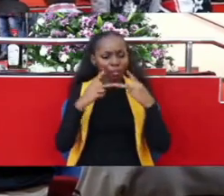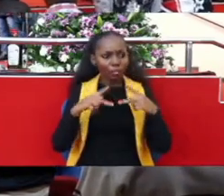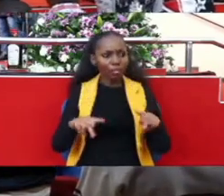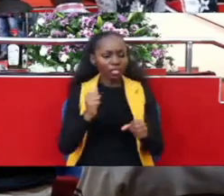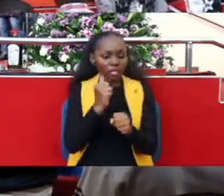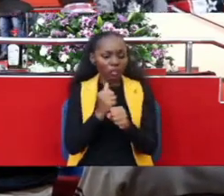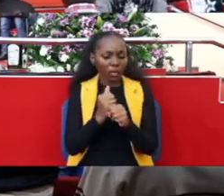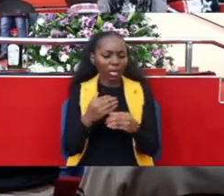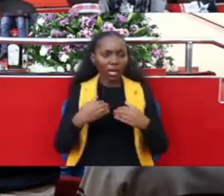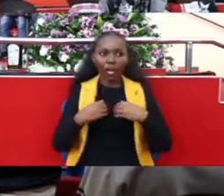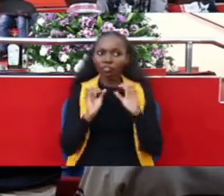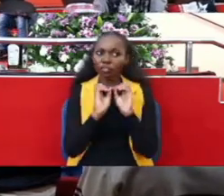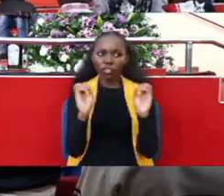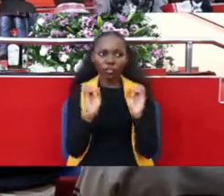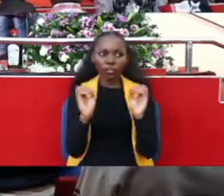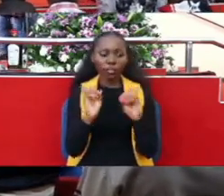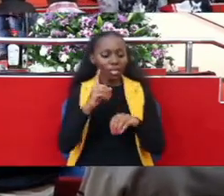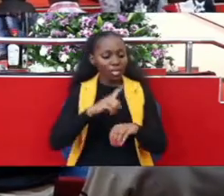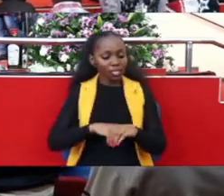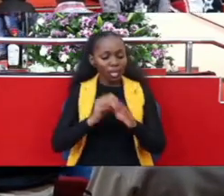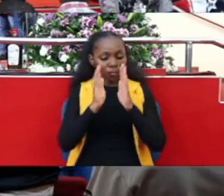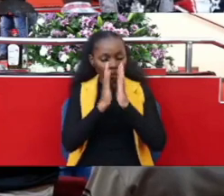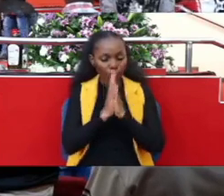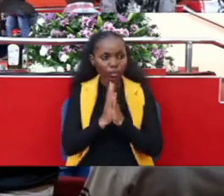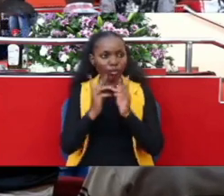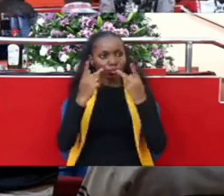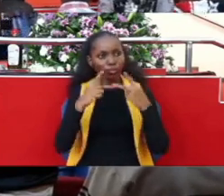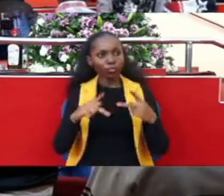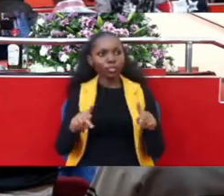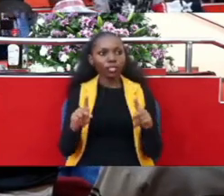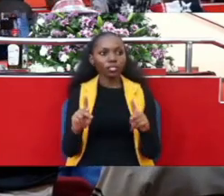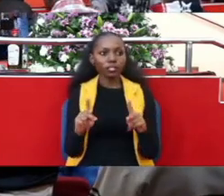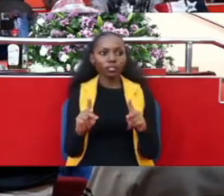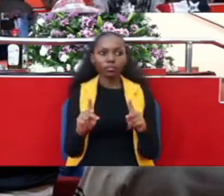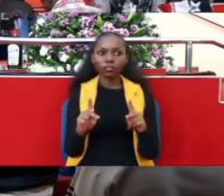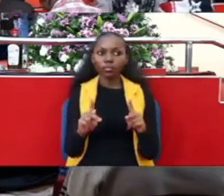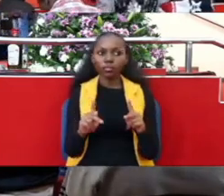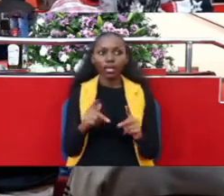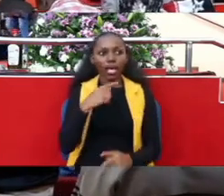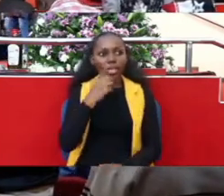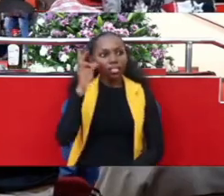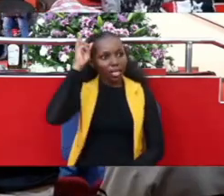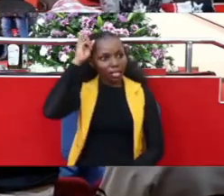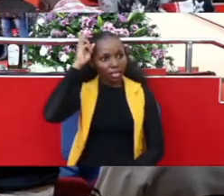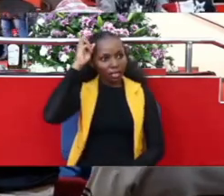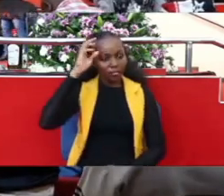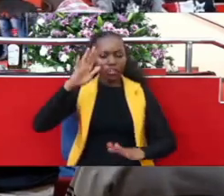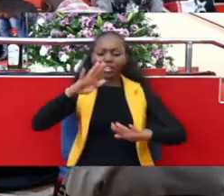to walk in the spiritual realm, in your workspace, and tell the enemy, enough